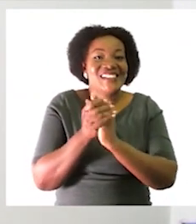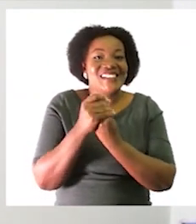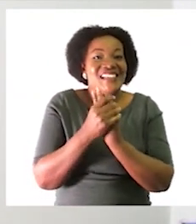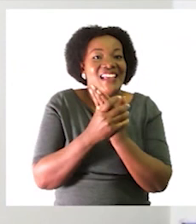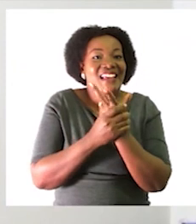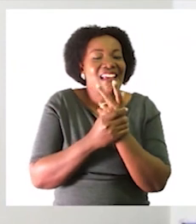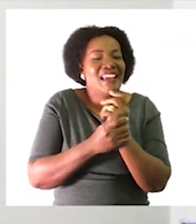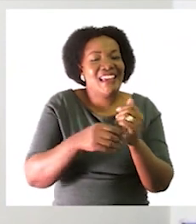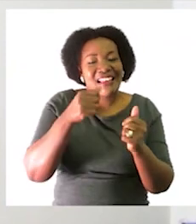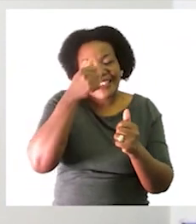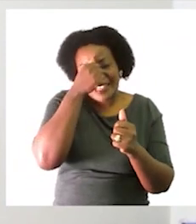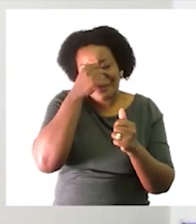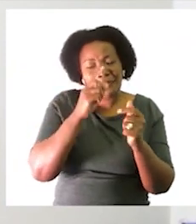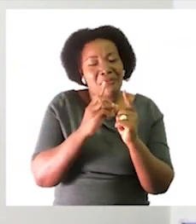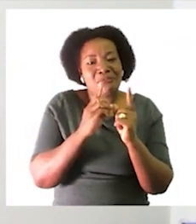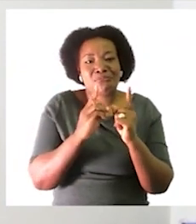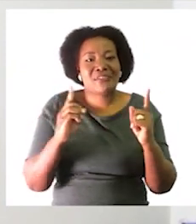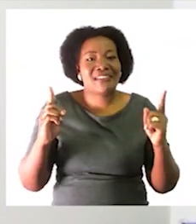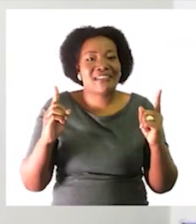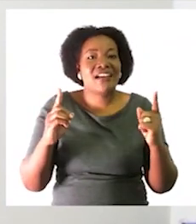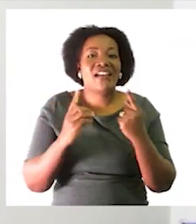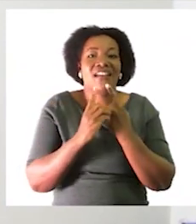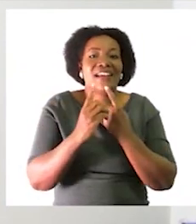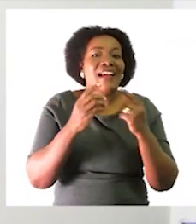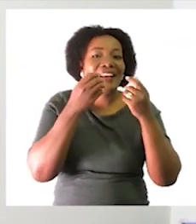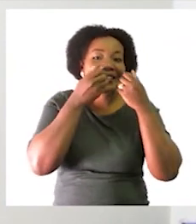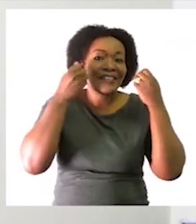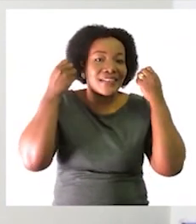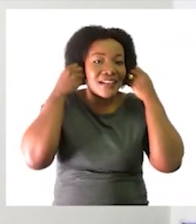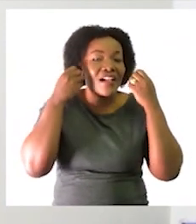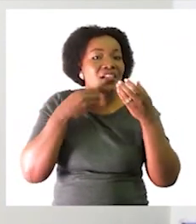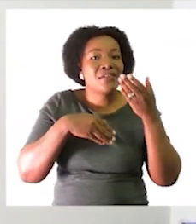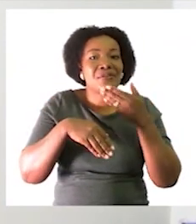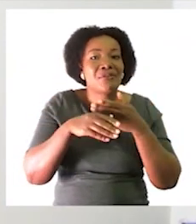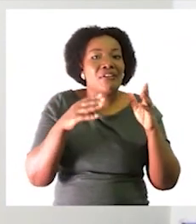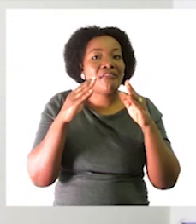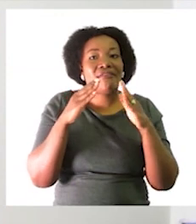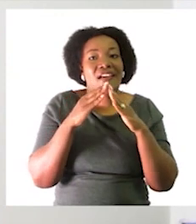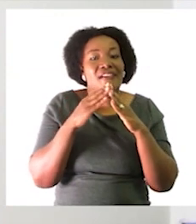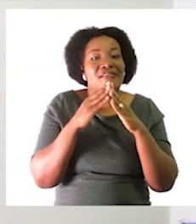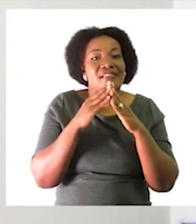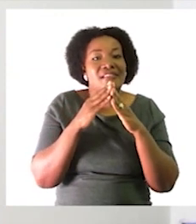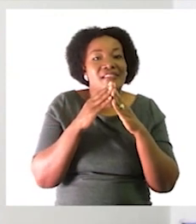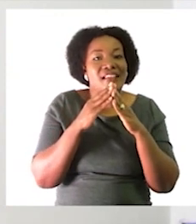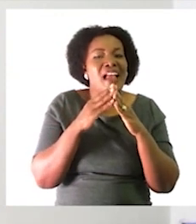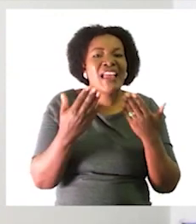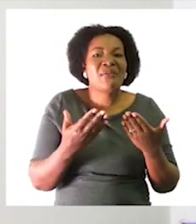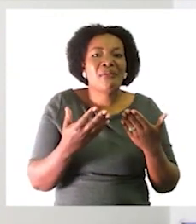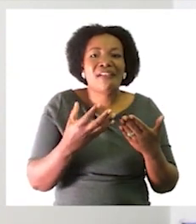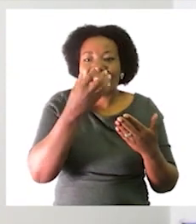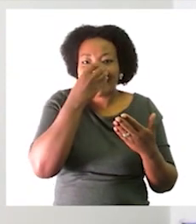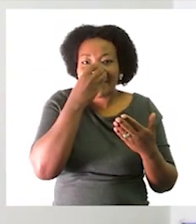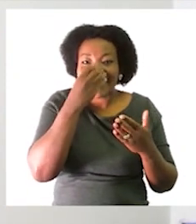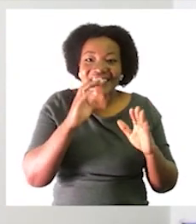Remember to keep your social distancing, keep your mask on whenever you need to leave home. And we'll call Soshi to come and say